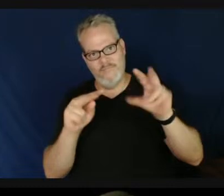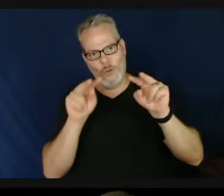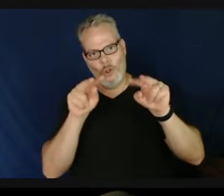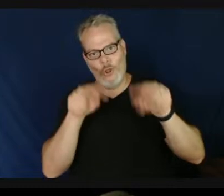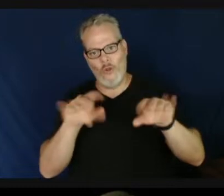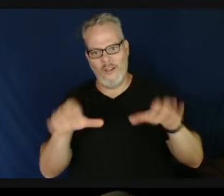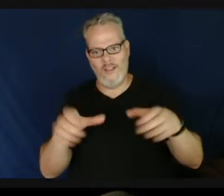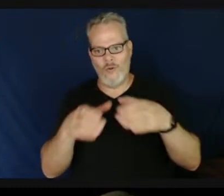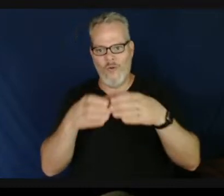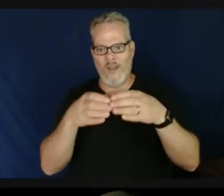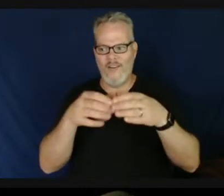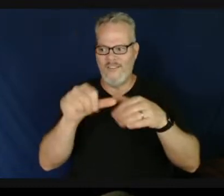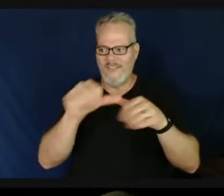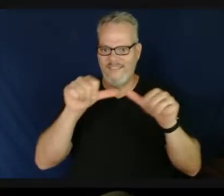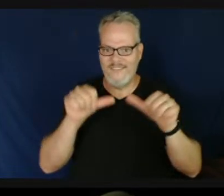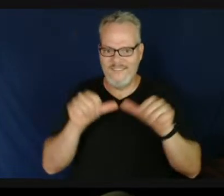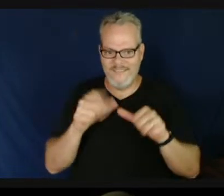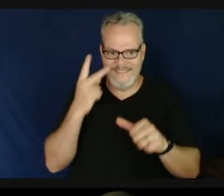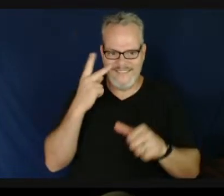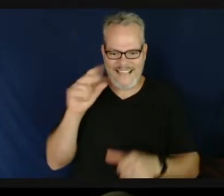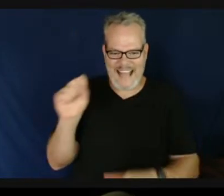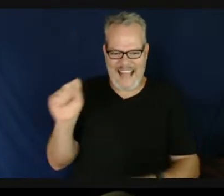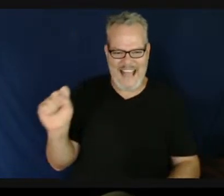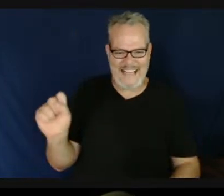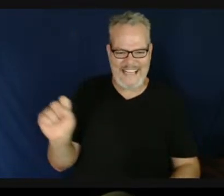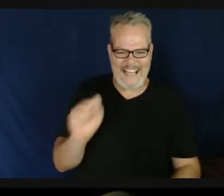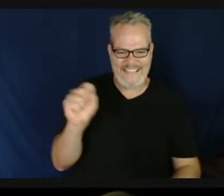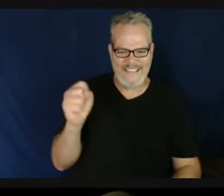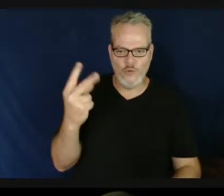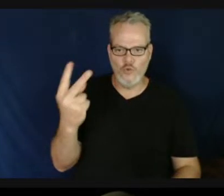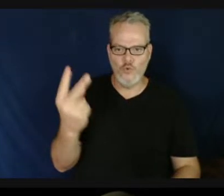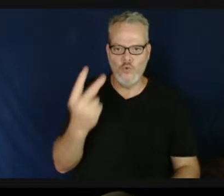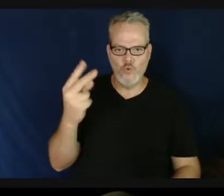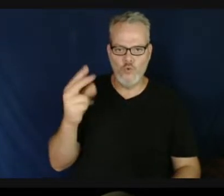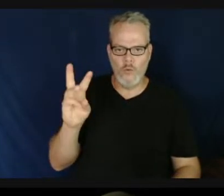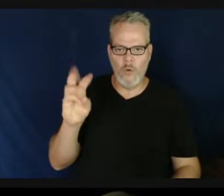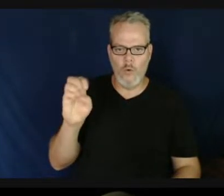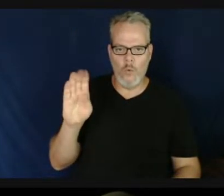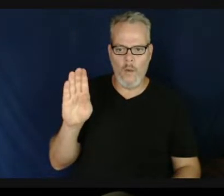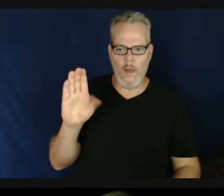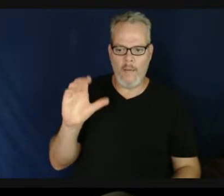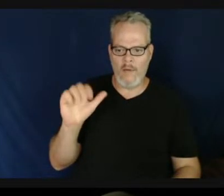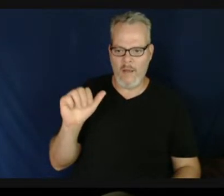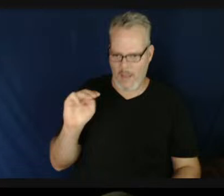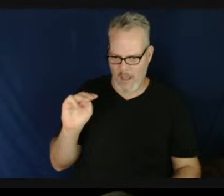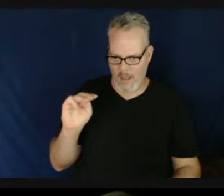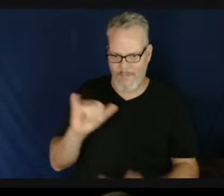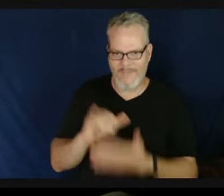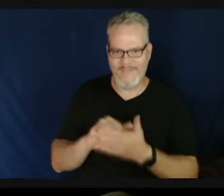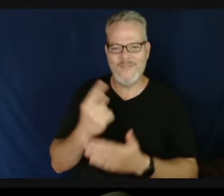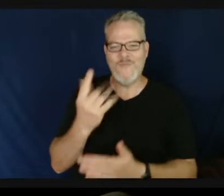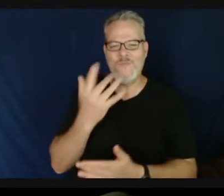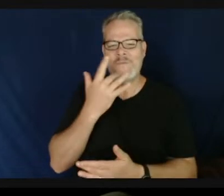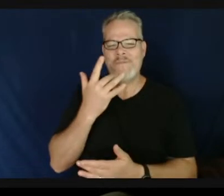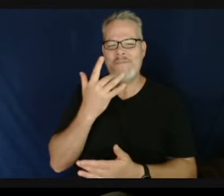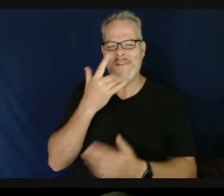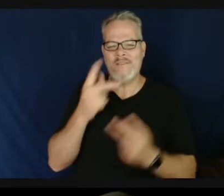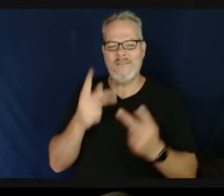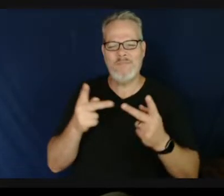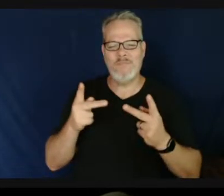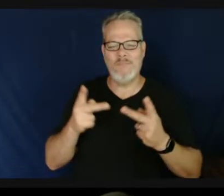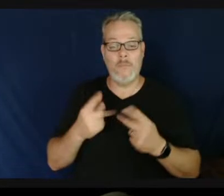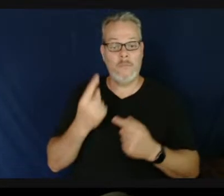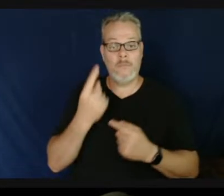There's our S2 webcam, I believe, is that one right there, looking over. This is one of the favorite spots. One interesting